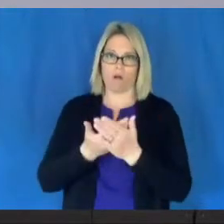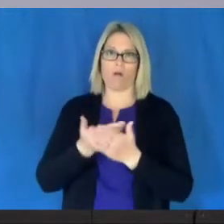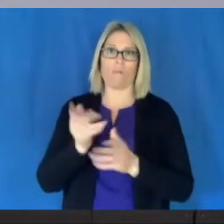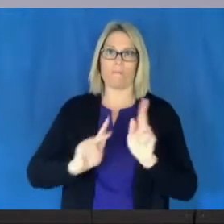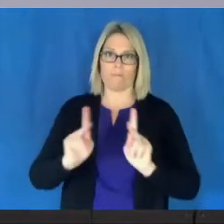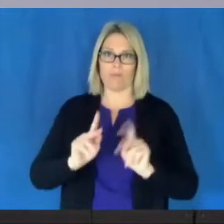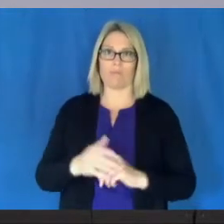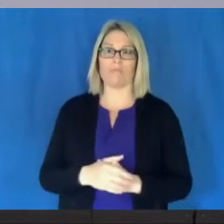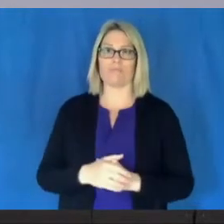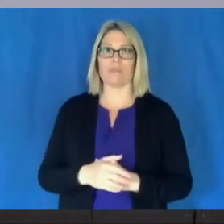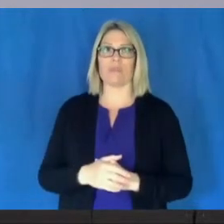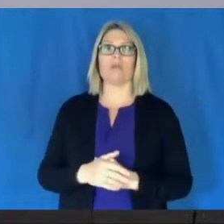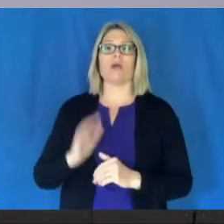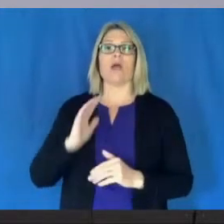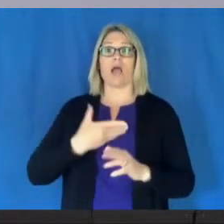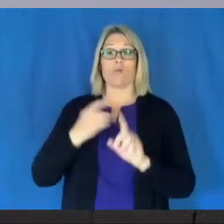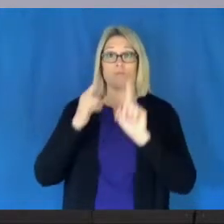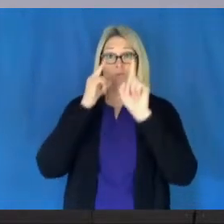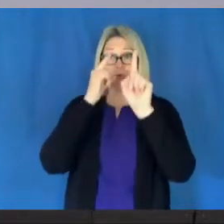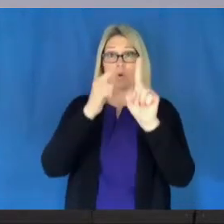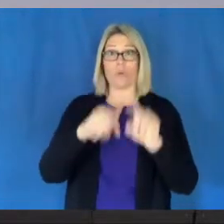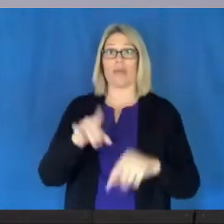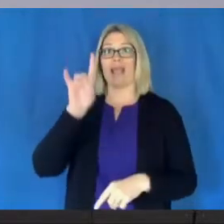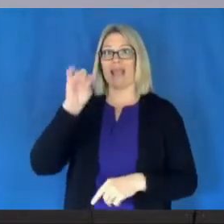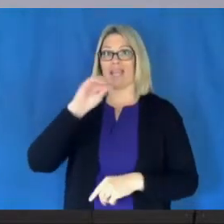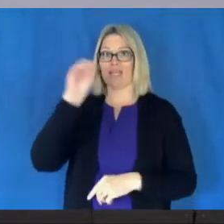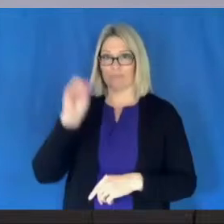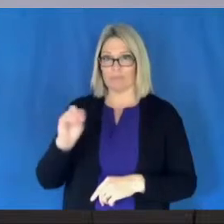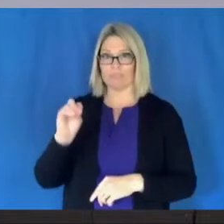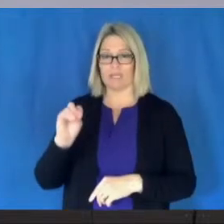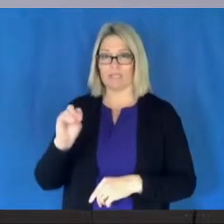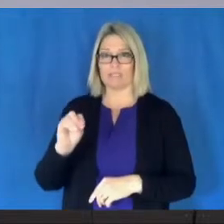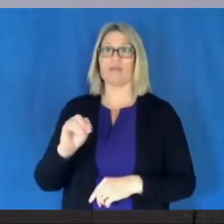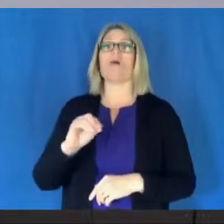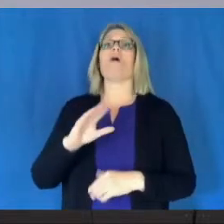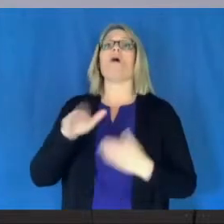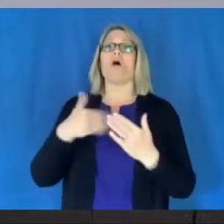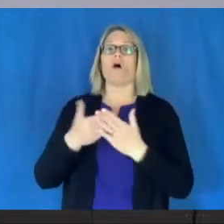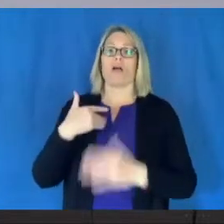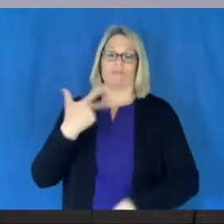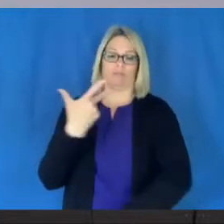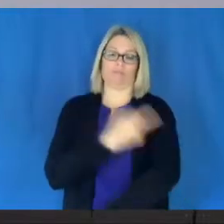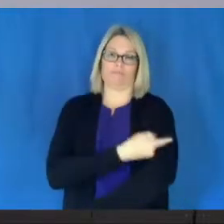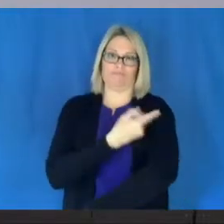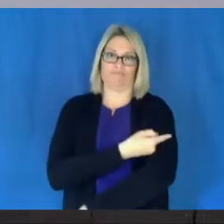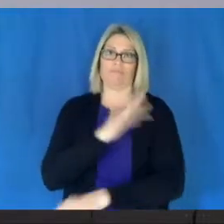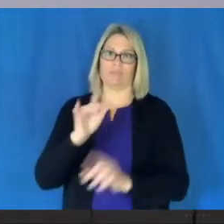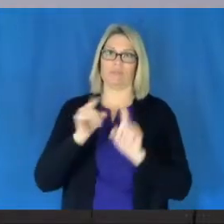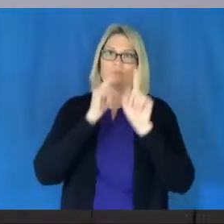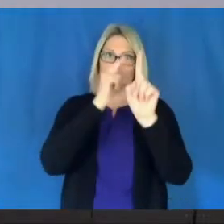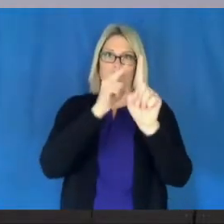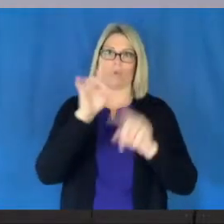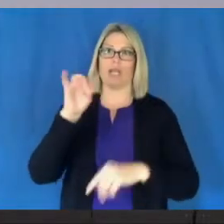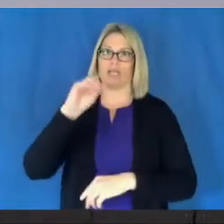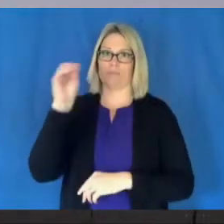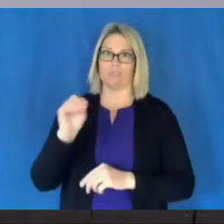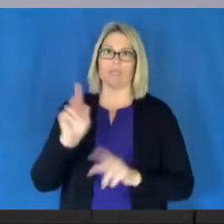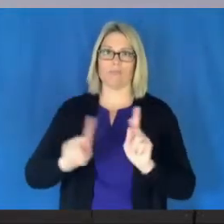on our objective of having 80% of eligible island residents immunized with 2 doses of vaccine.